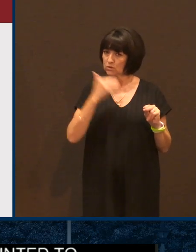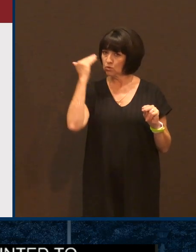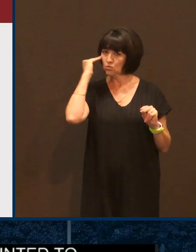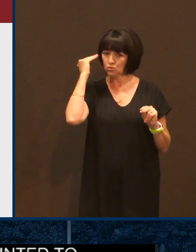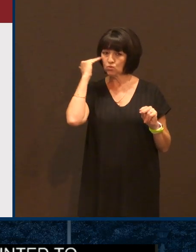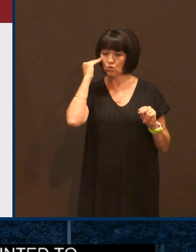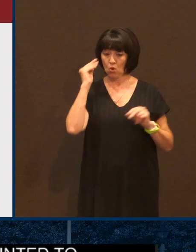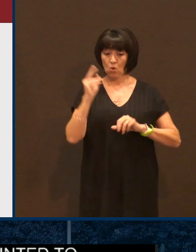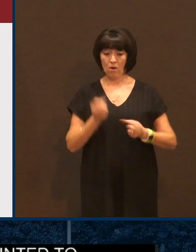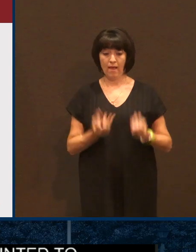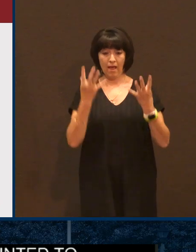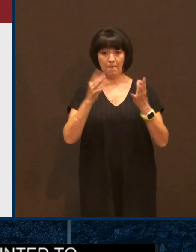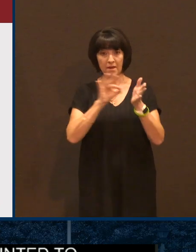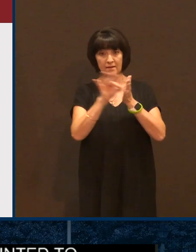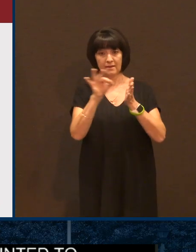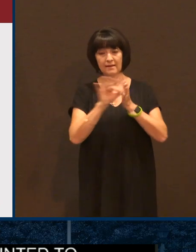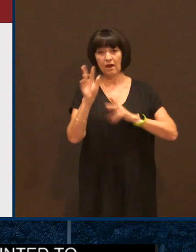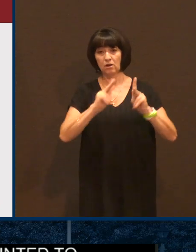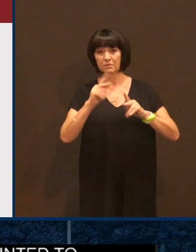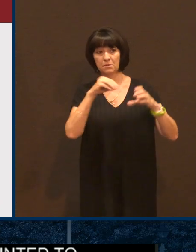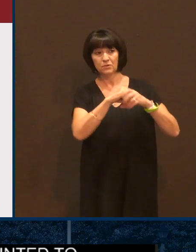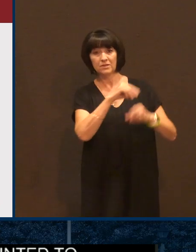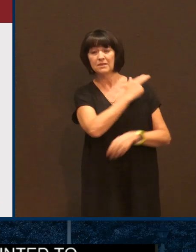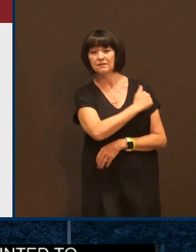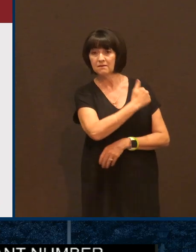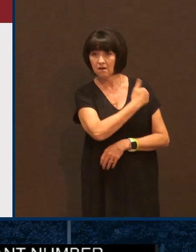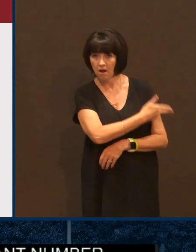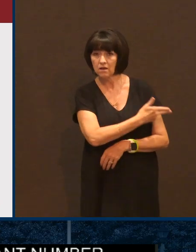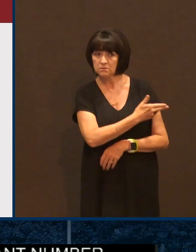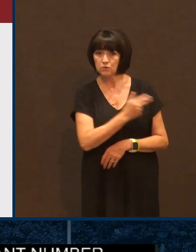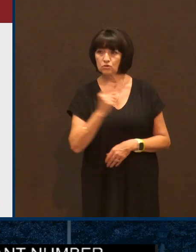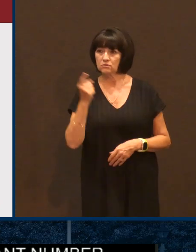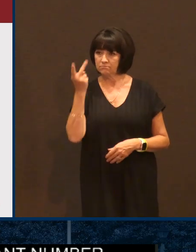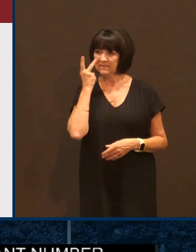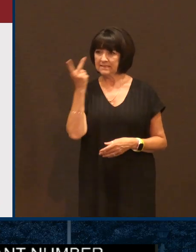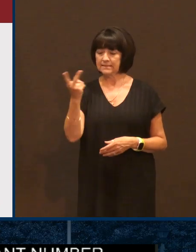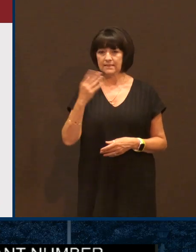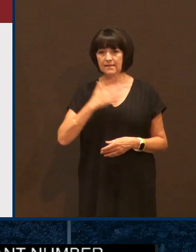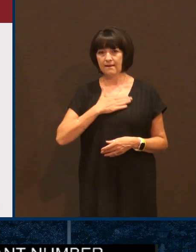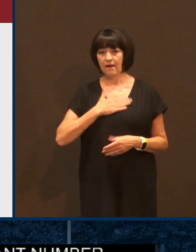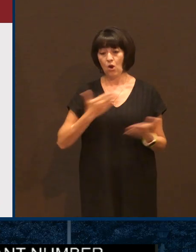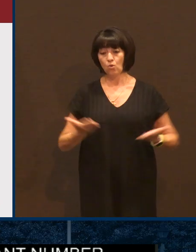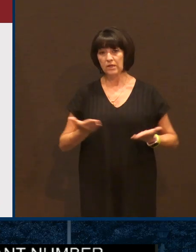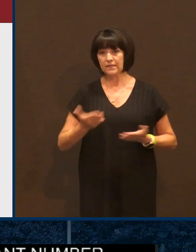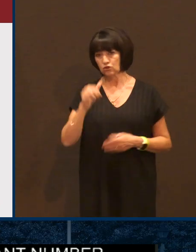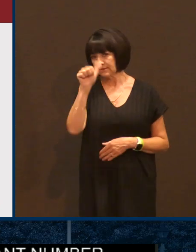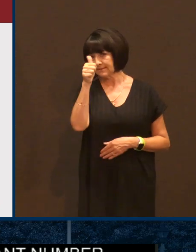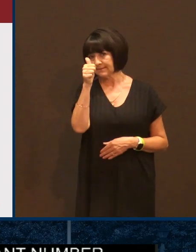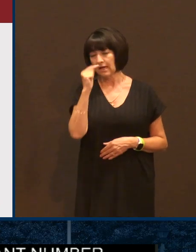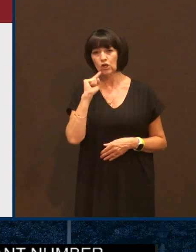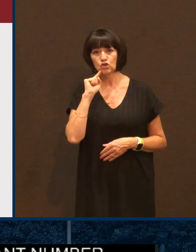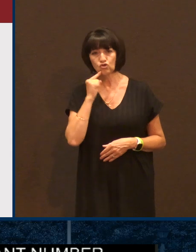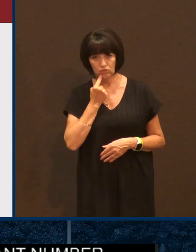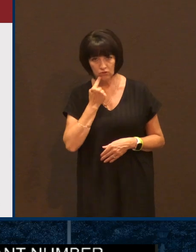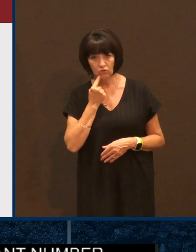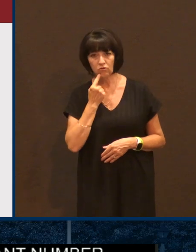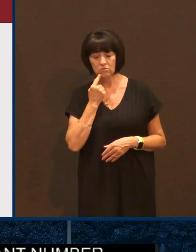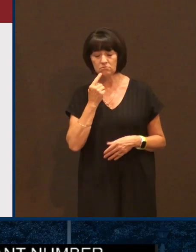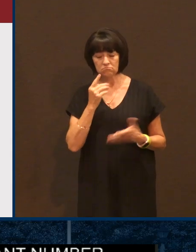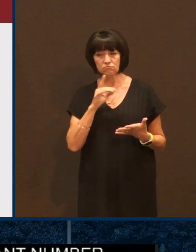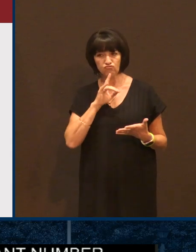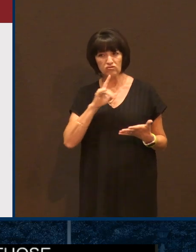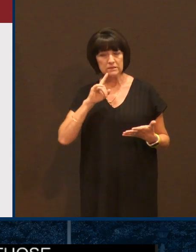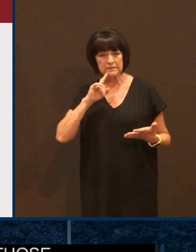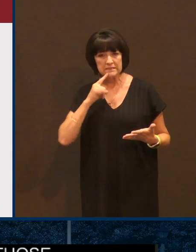the criticality of those patients, and you can see only 10 are critical hospitalizations. And it is